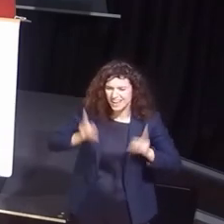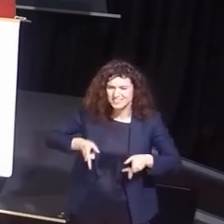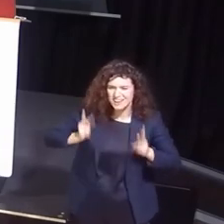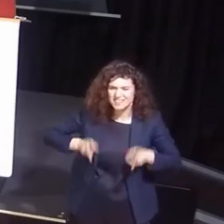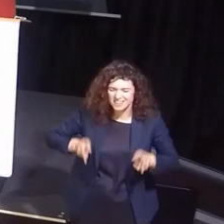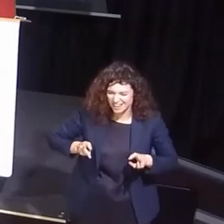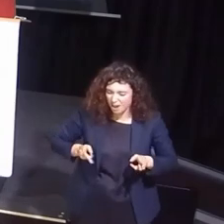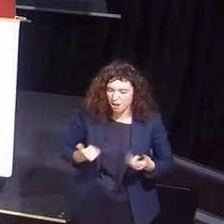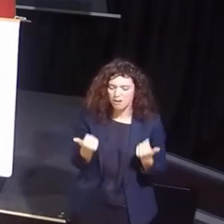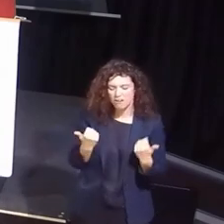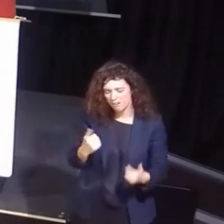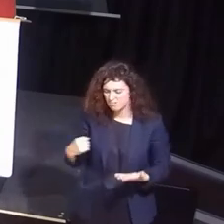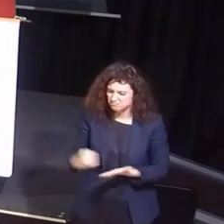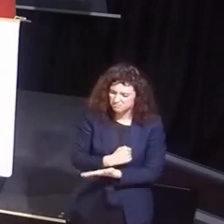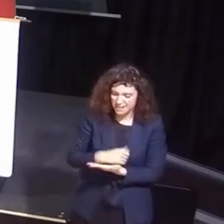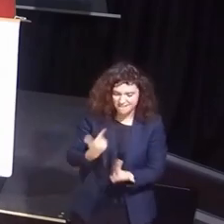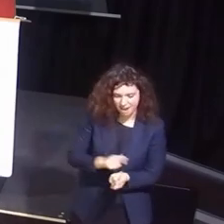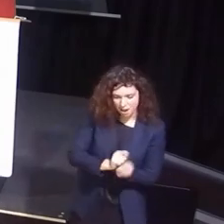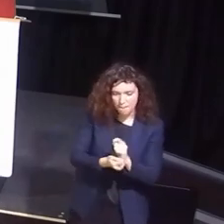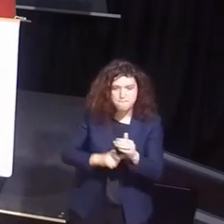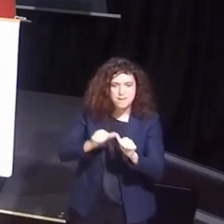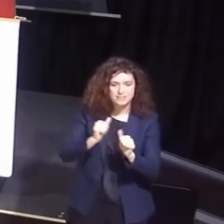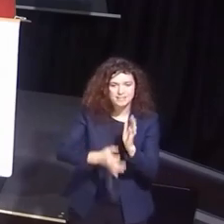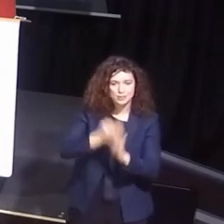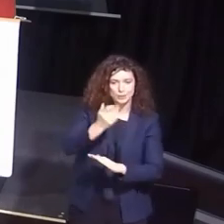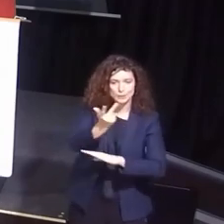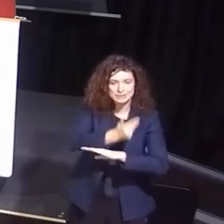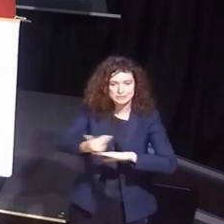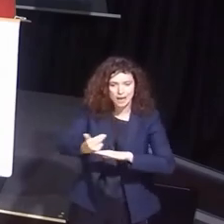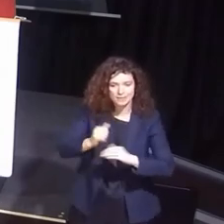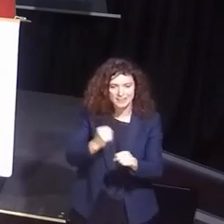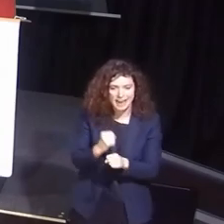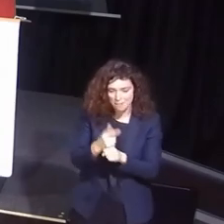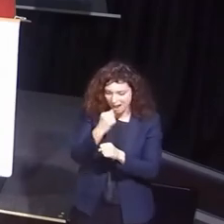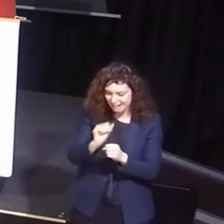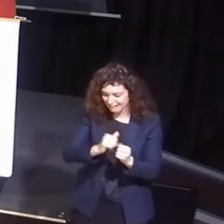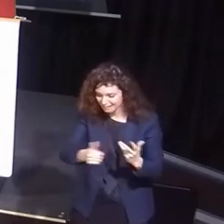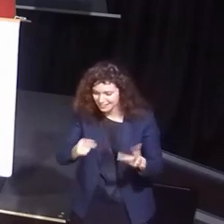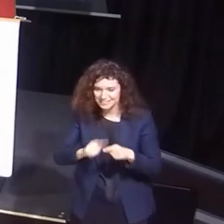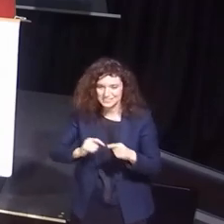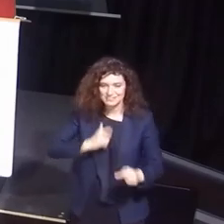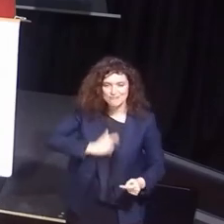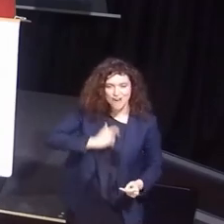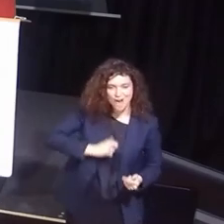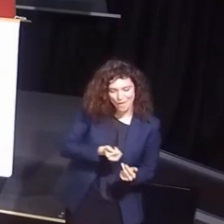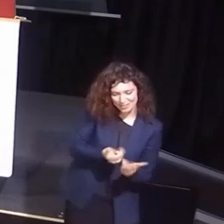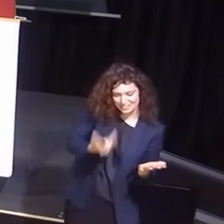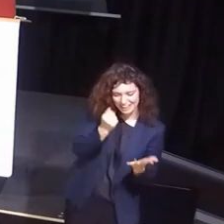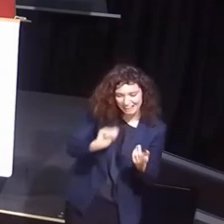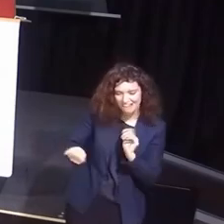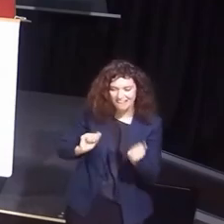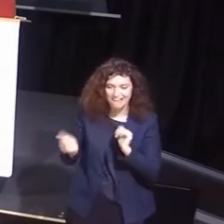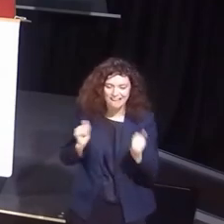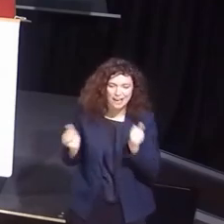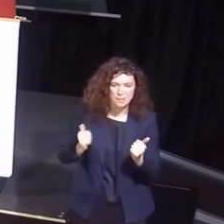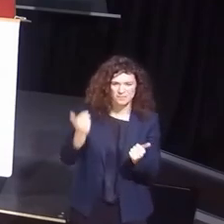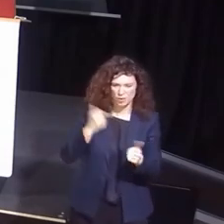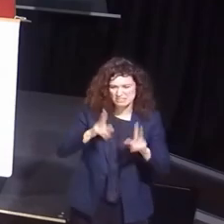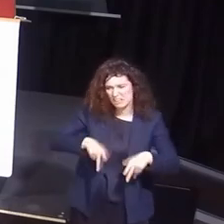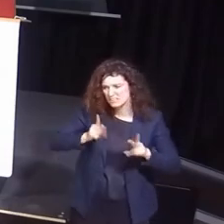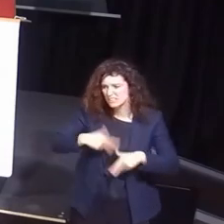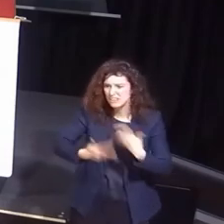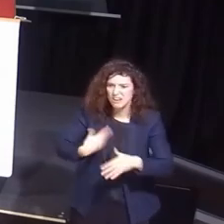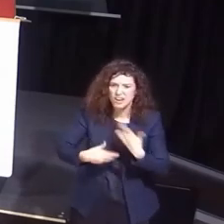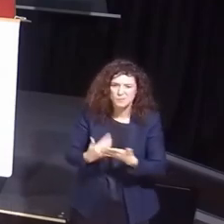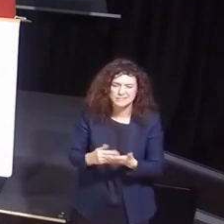again. Woo! So that social aspect has been huge. And all it was a one accessibility option that I tried one